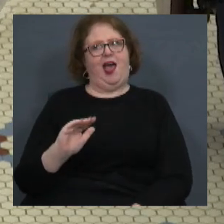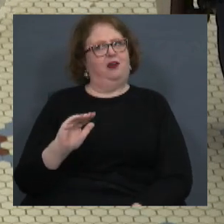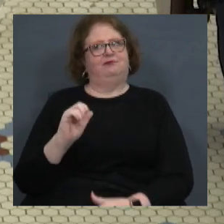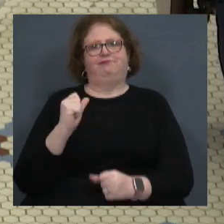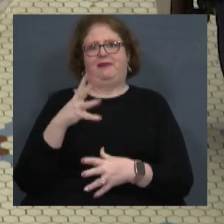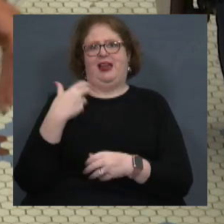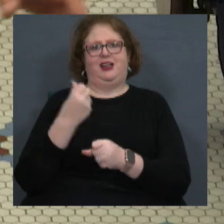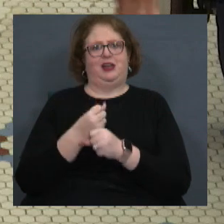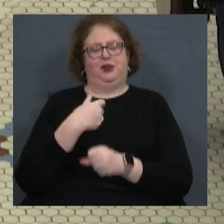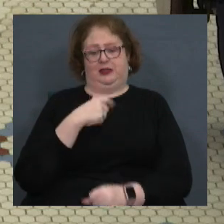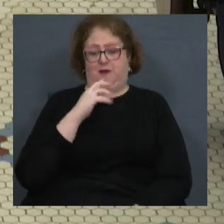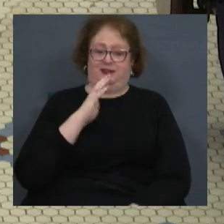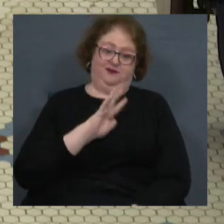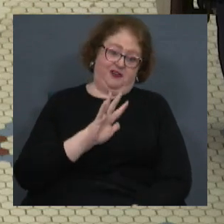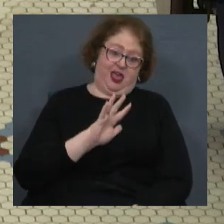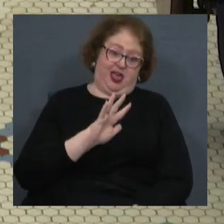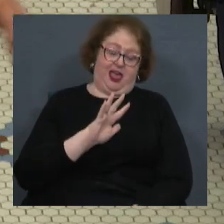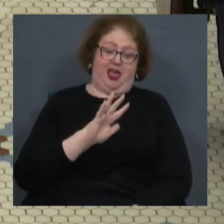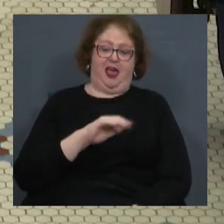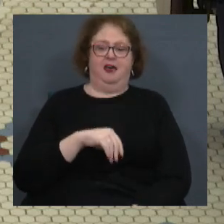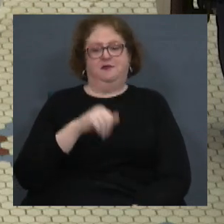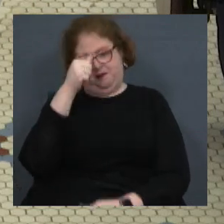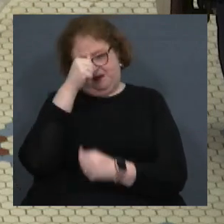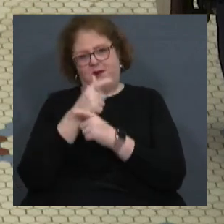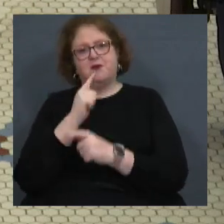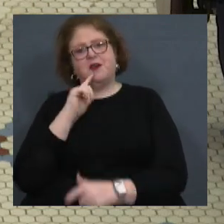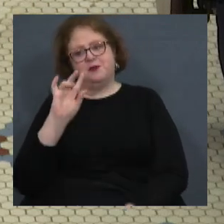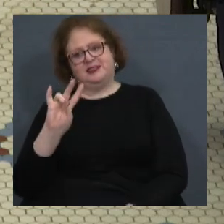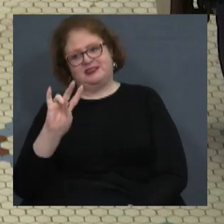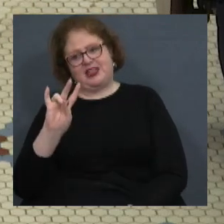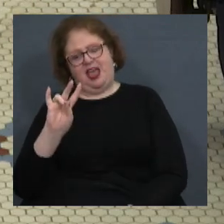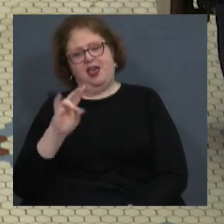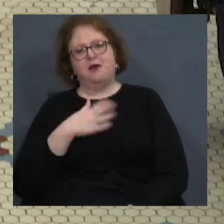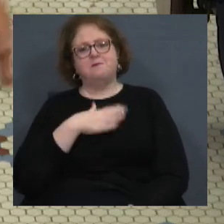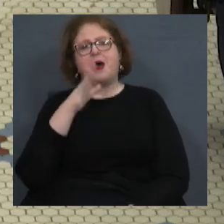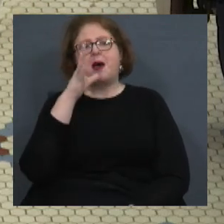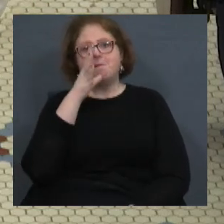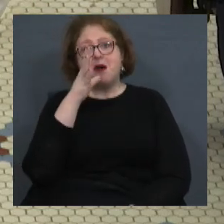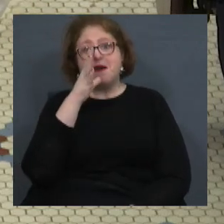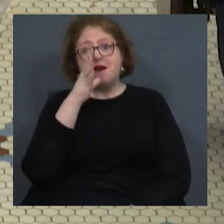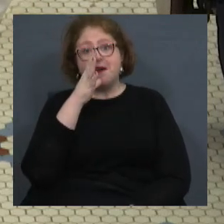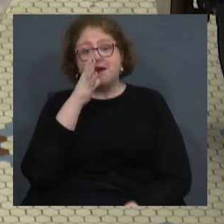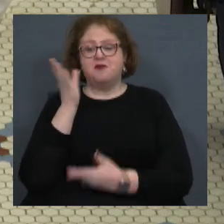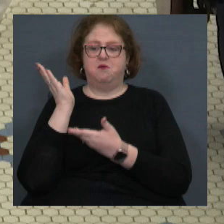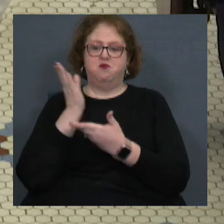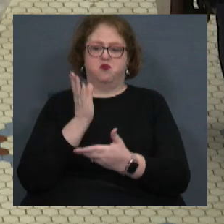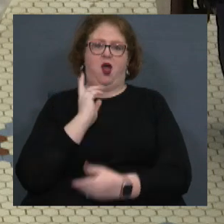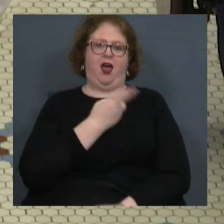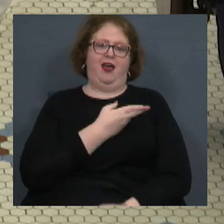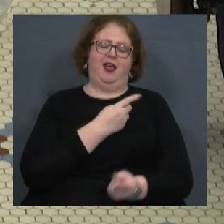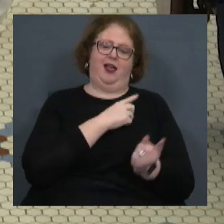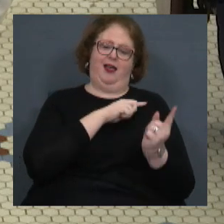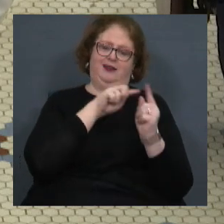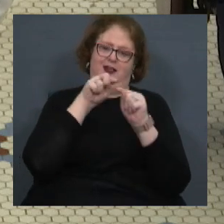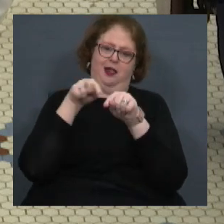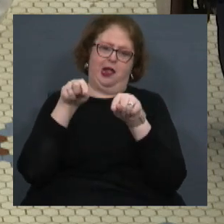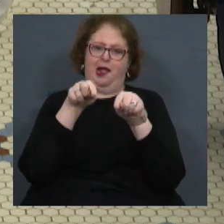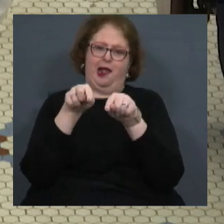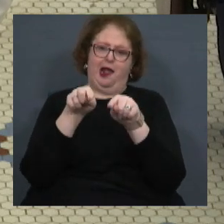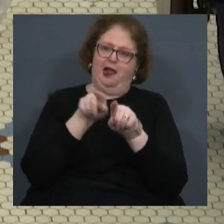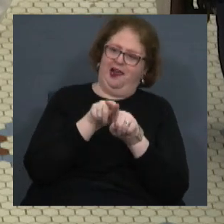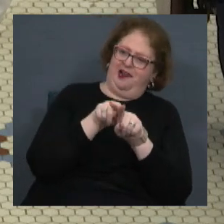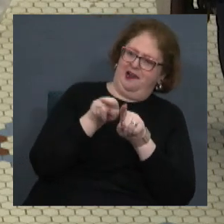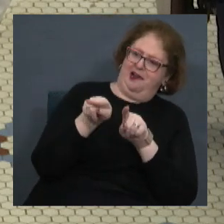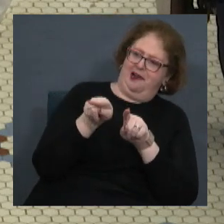was 7. My mother took me down this end of the building and we visited the fire department.